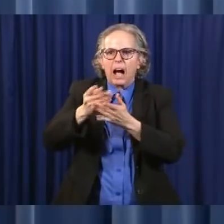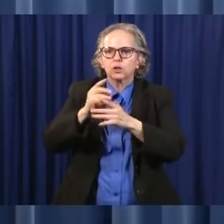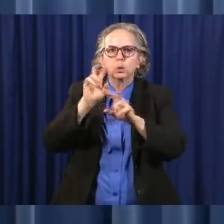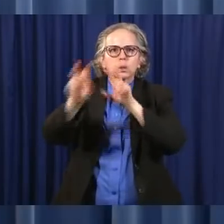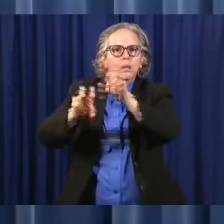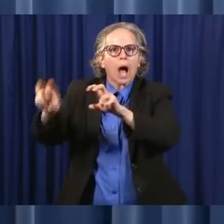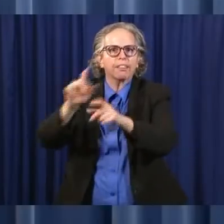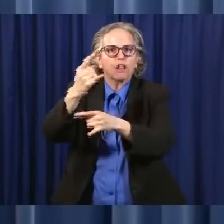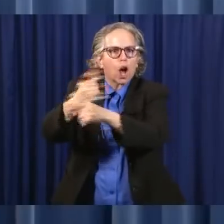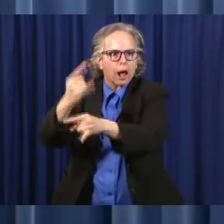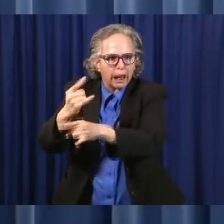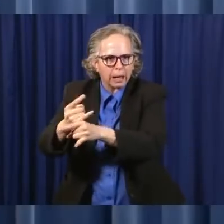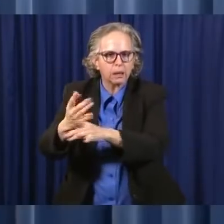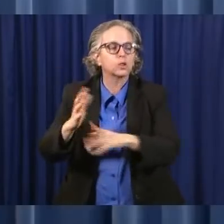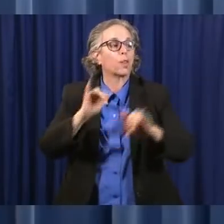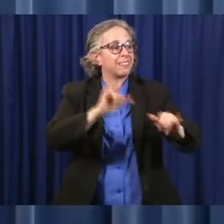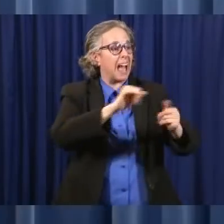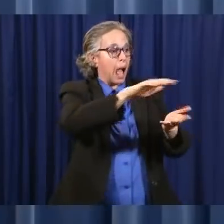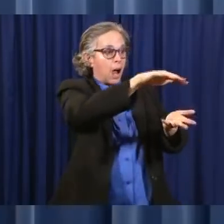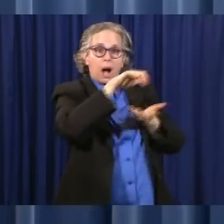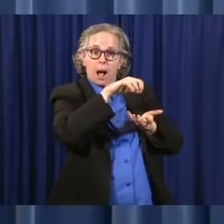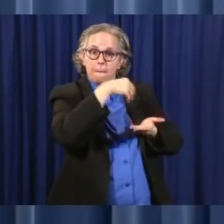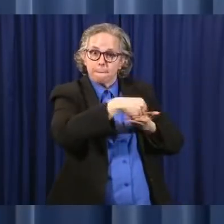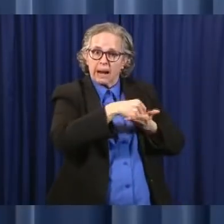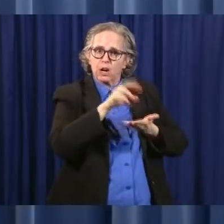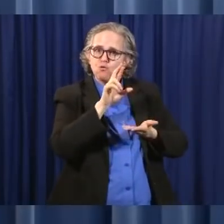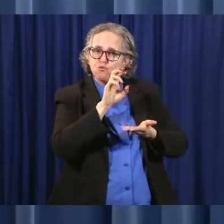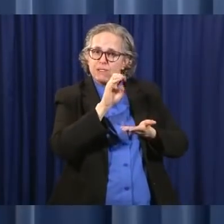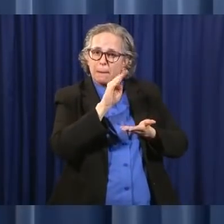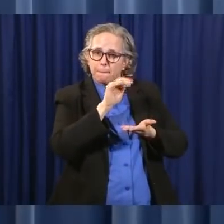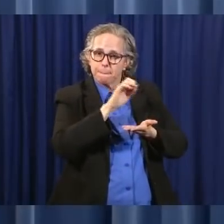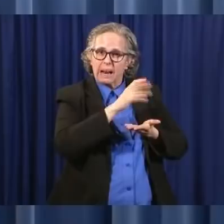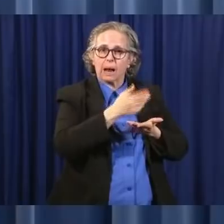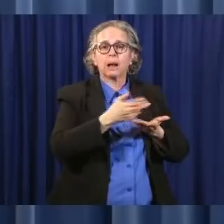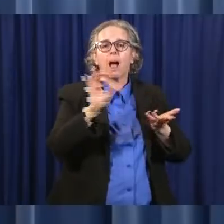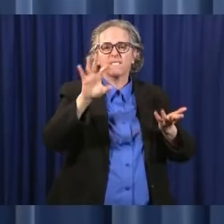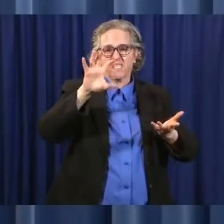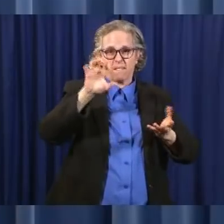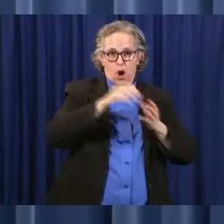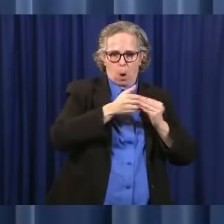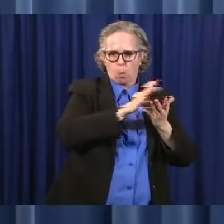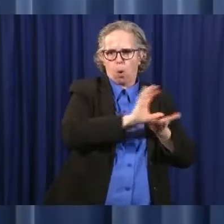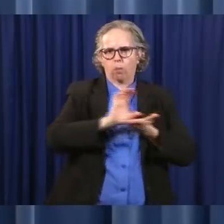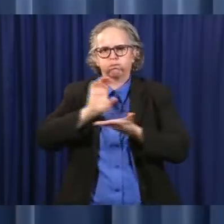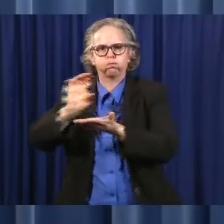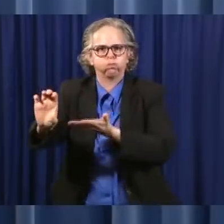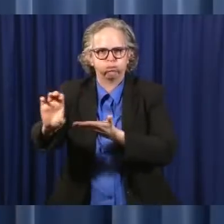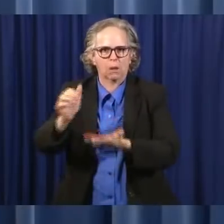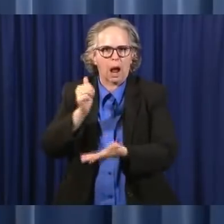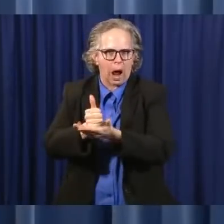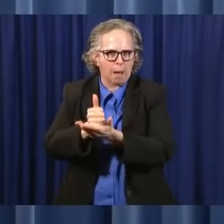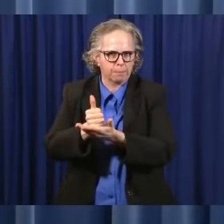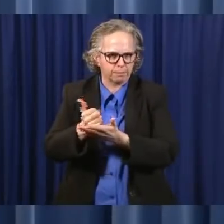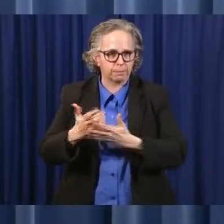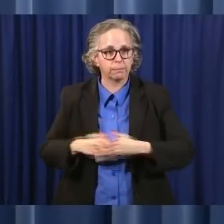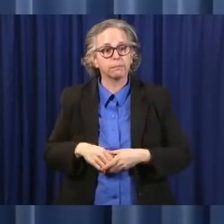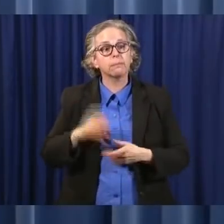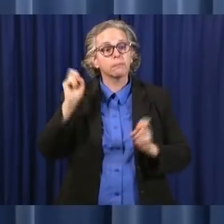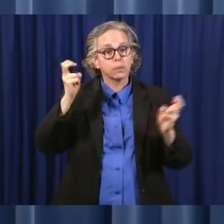high-proof spirituous liquors for eligible permit holders who purchase through Ohio liquor contracted